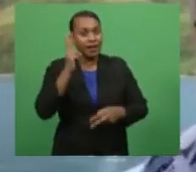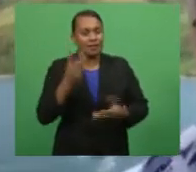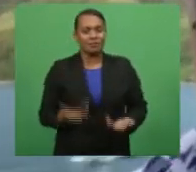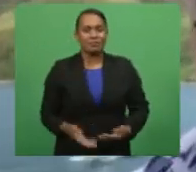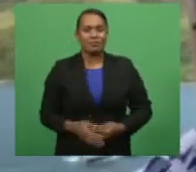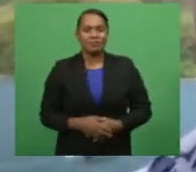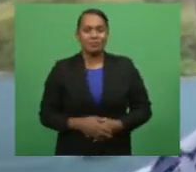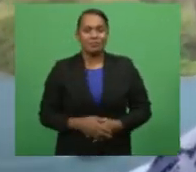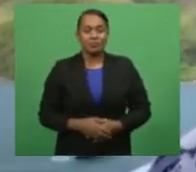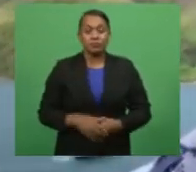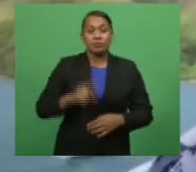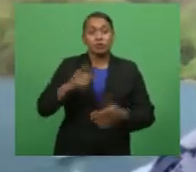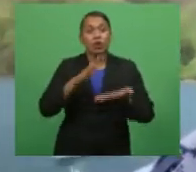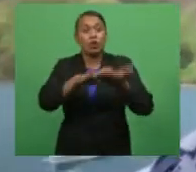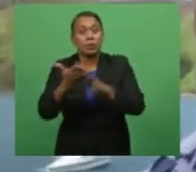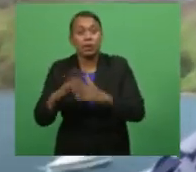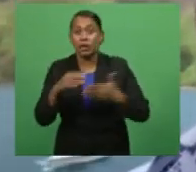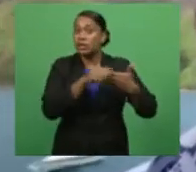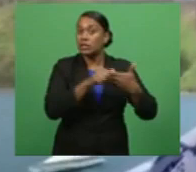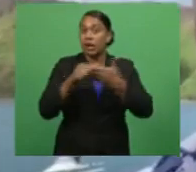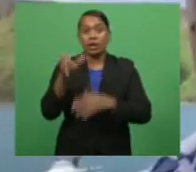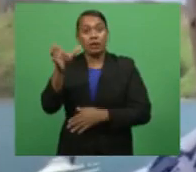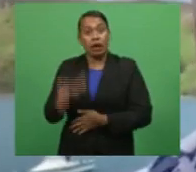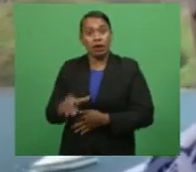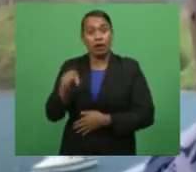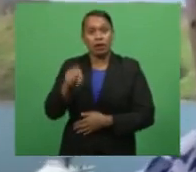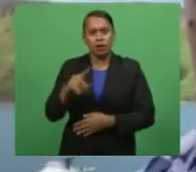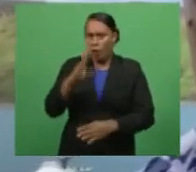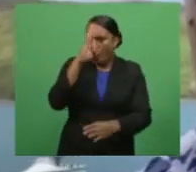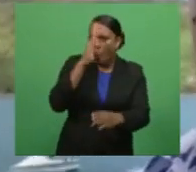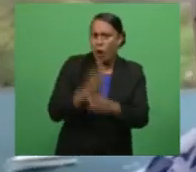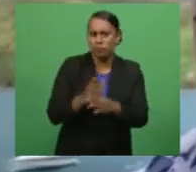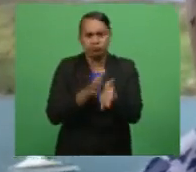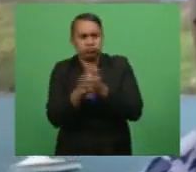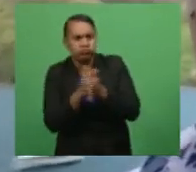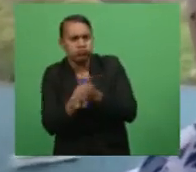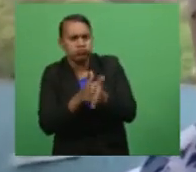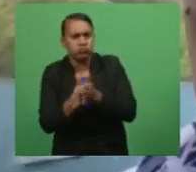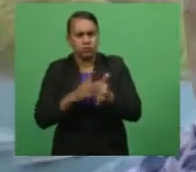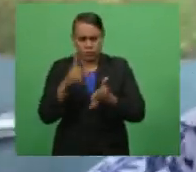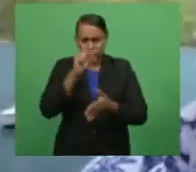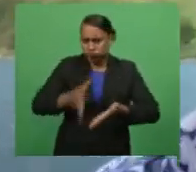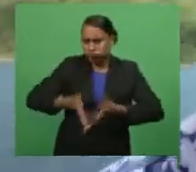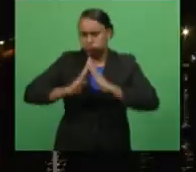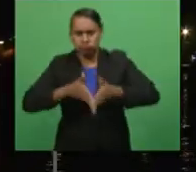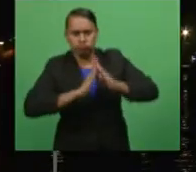And the community leaders, filled with hope, as they begin rebuilding from the storm.